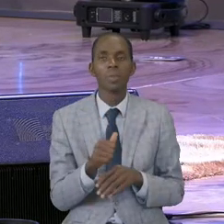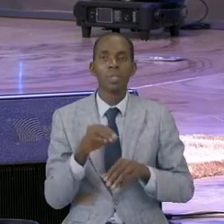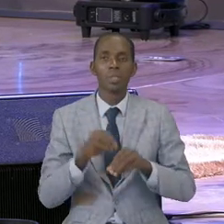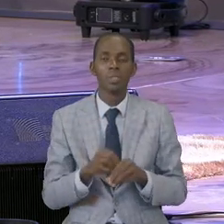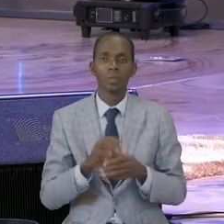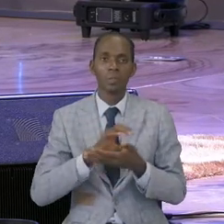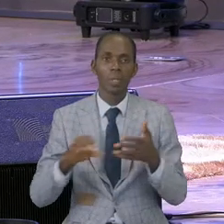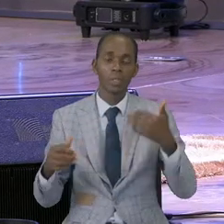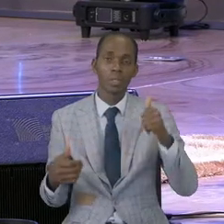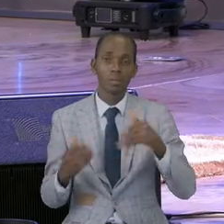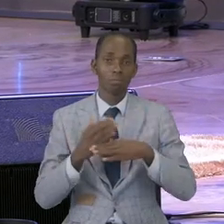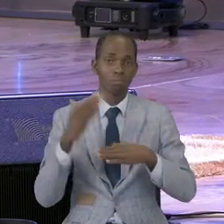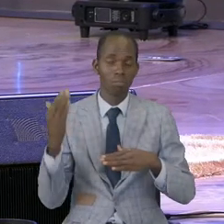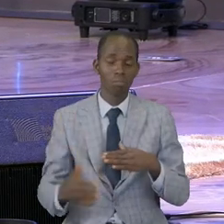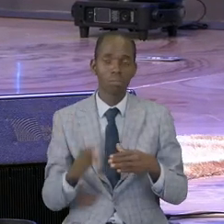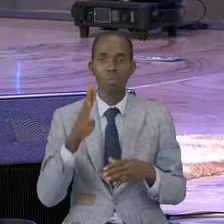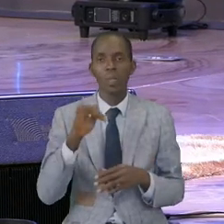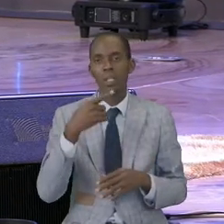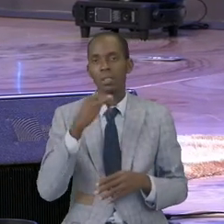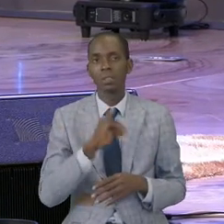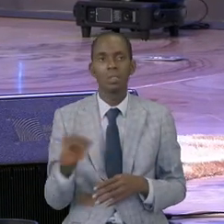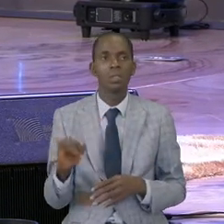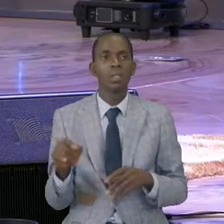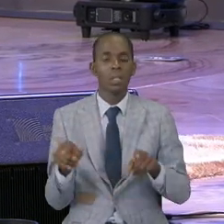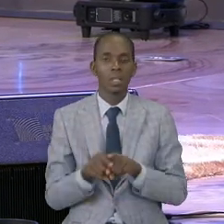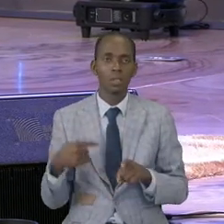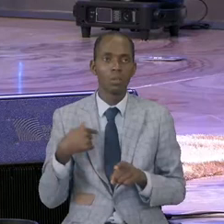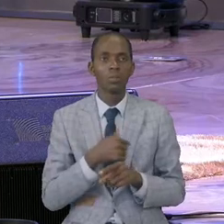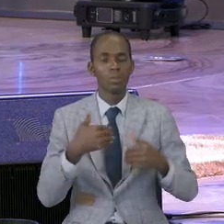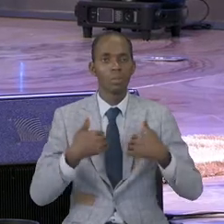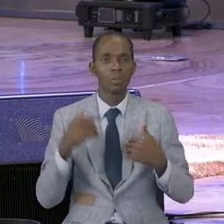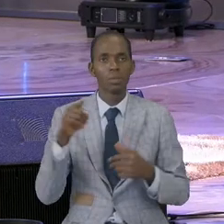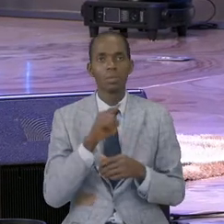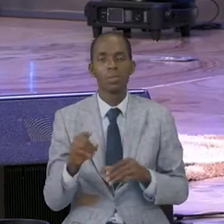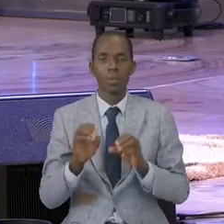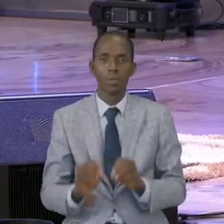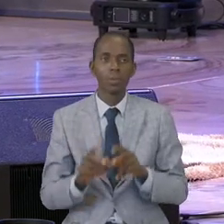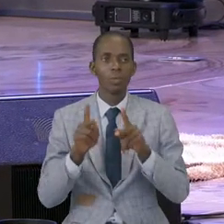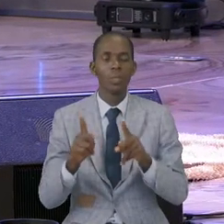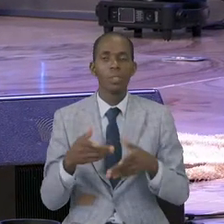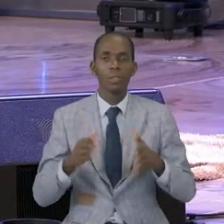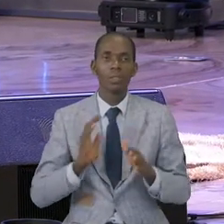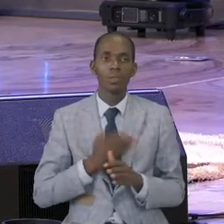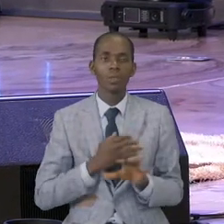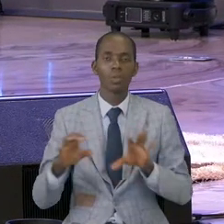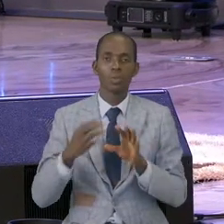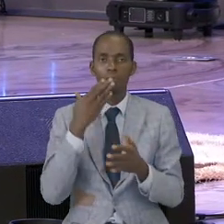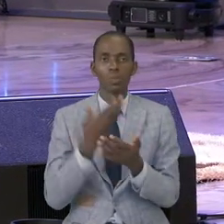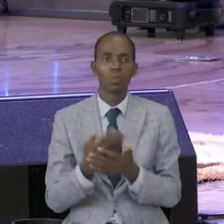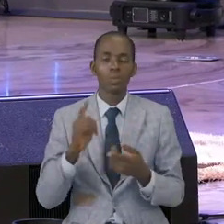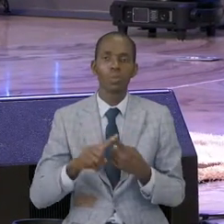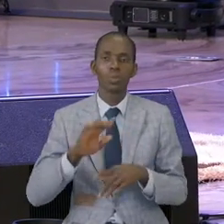in verse 10 it concludes by saying, "As we have therefore opportunity, let us do good to